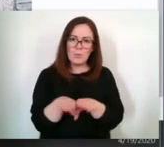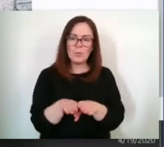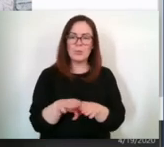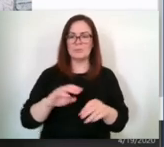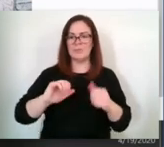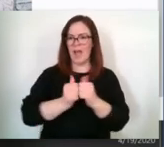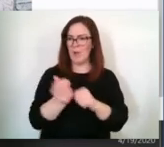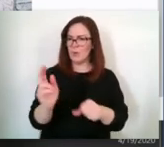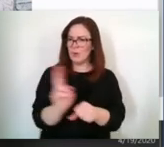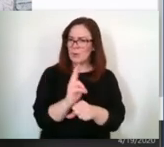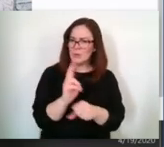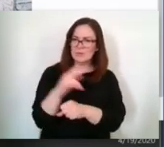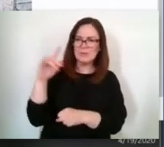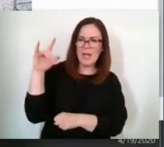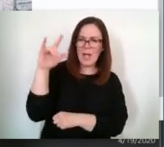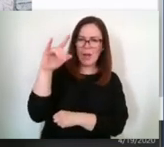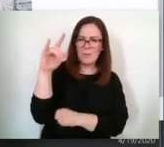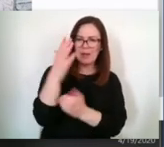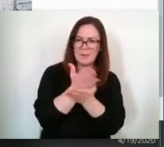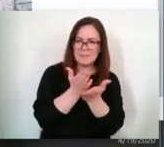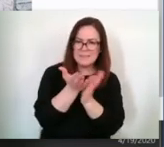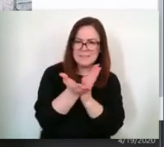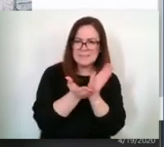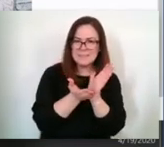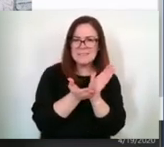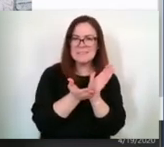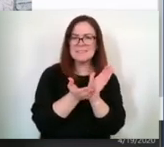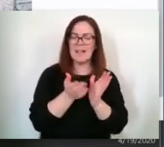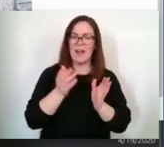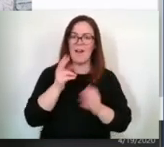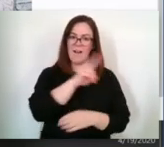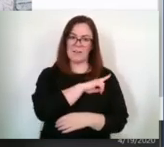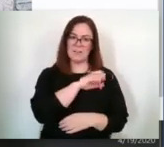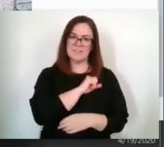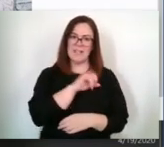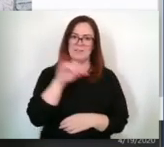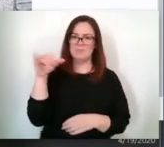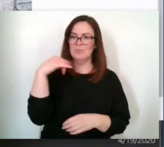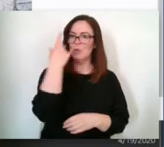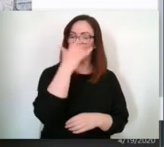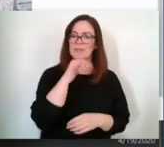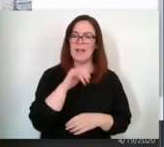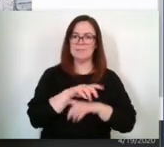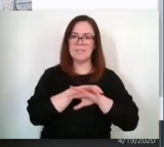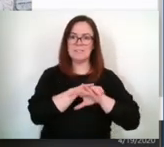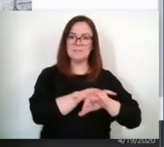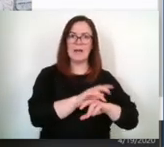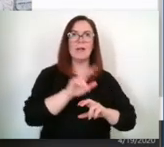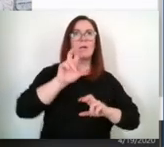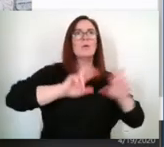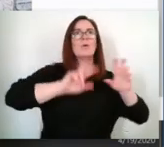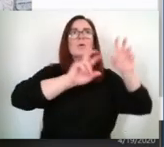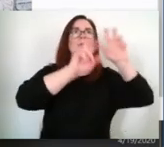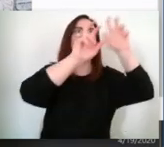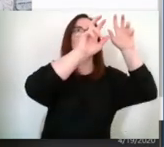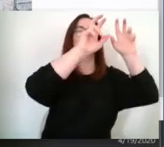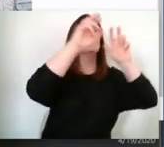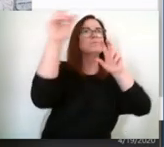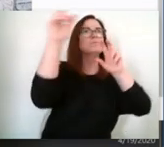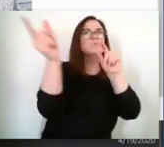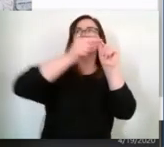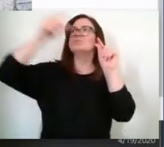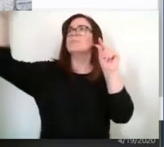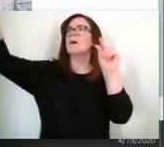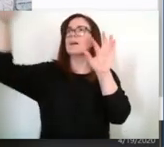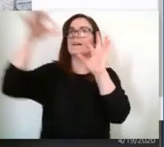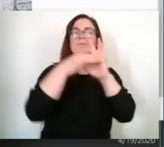patterned shells and rocks could make Uncle Sam was like a spider weaving his web of steel and cement and lacy shadows. The third tower